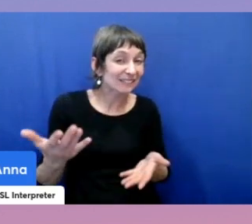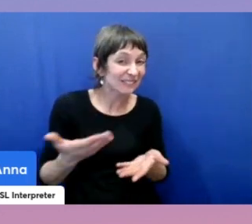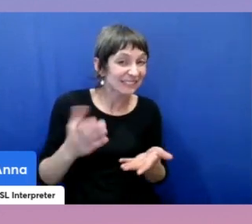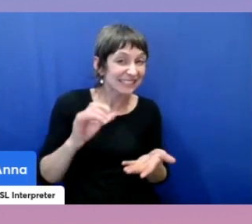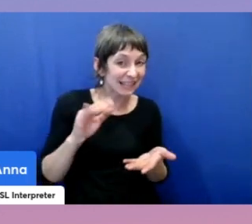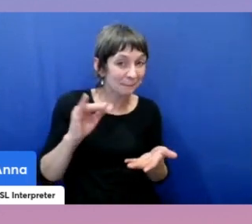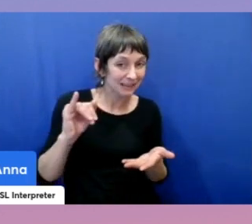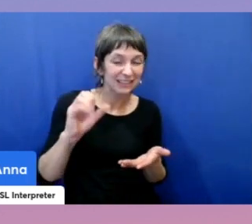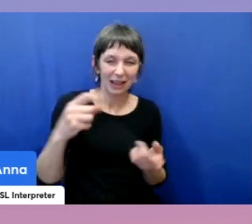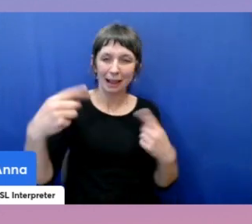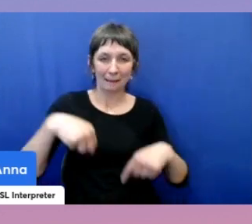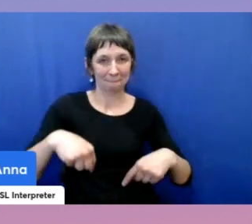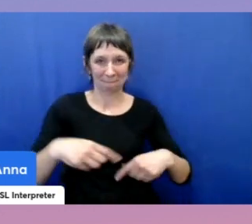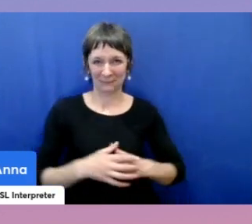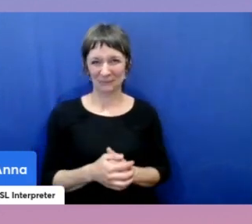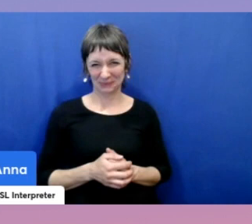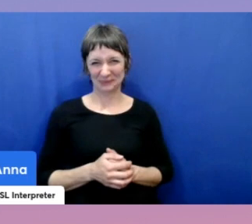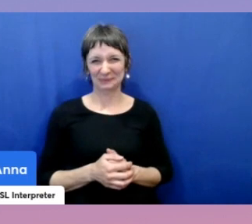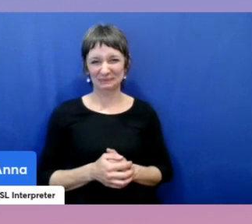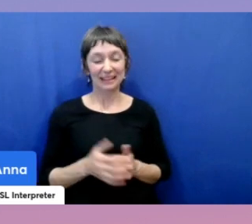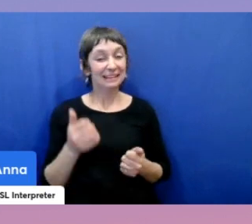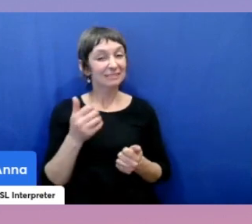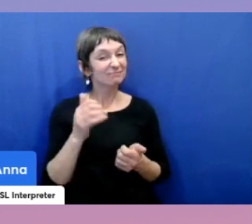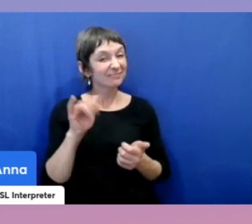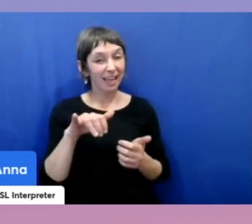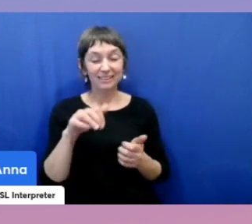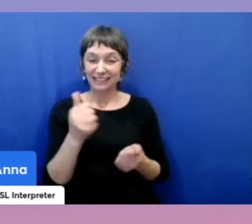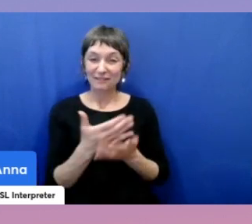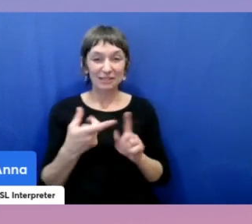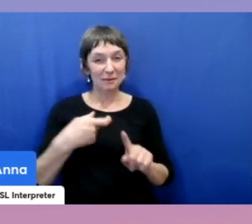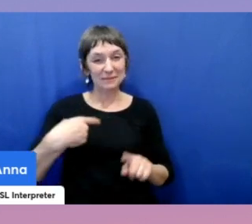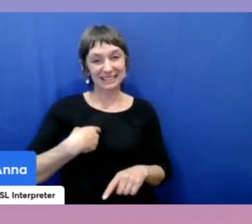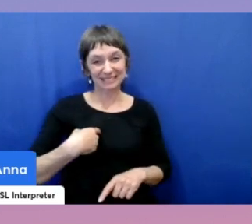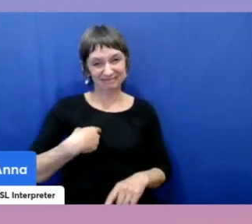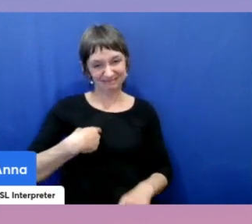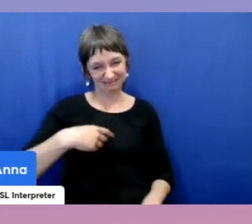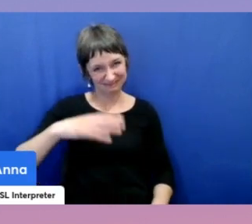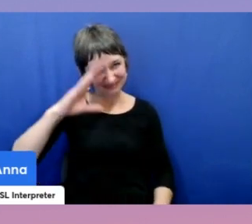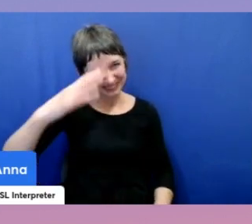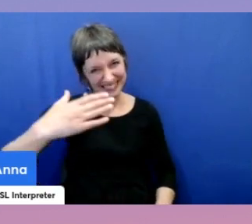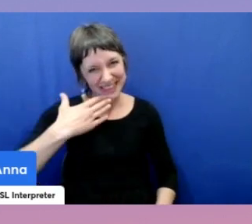So everything, that's it from me. Hatur nuhun. Thank you.